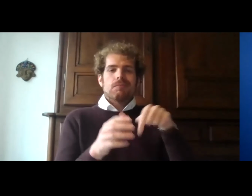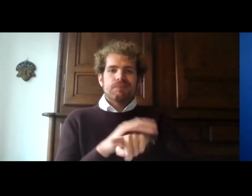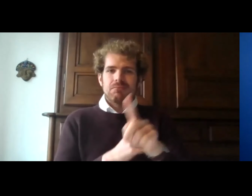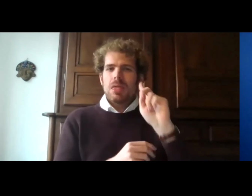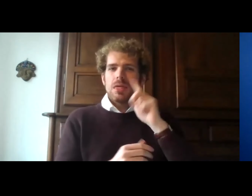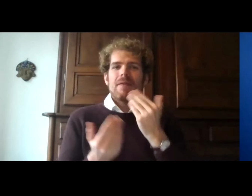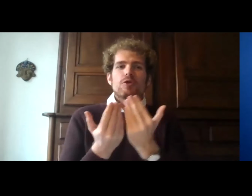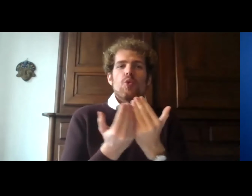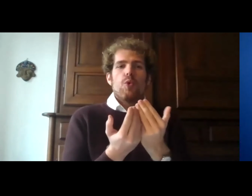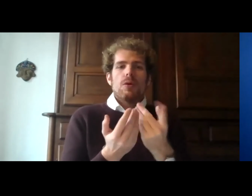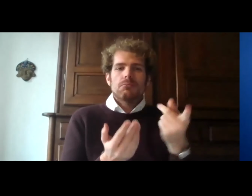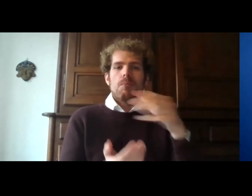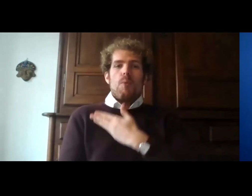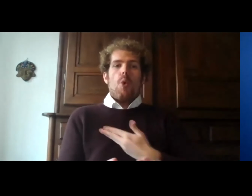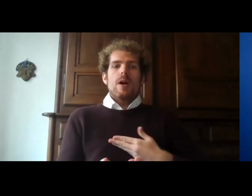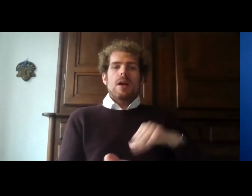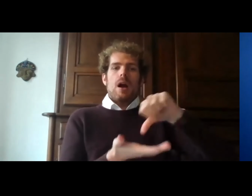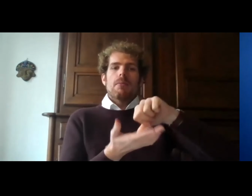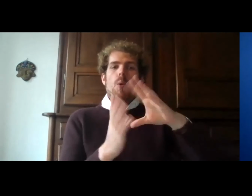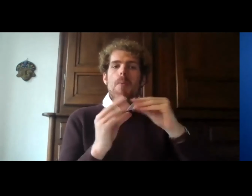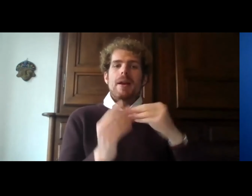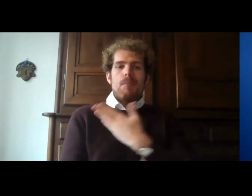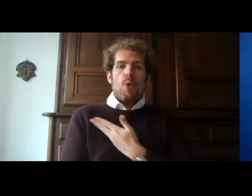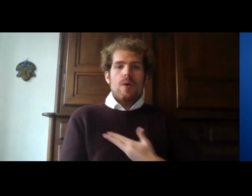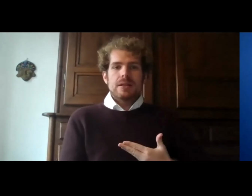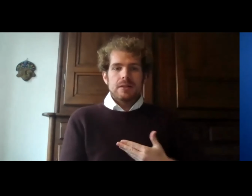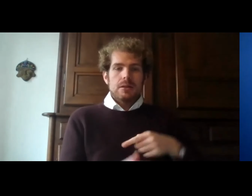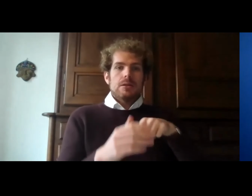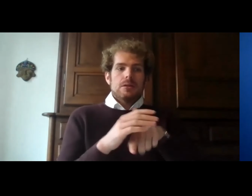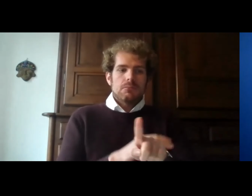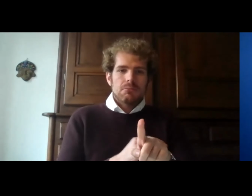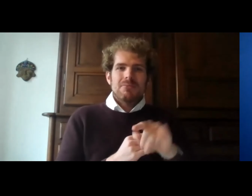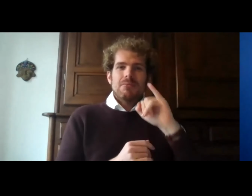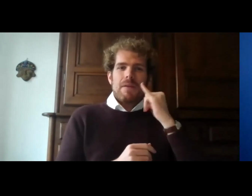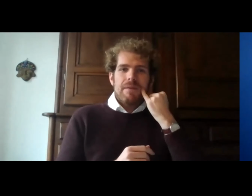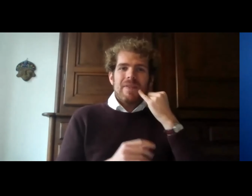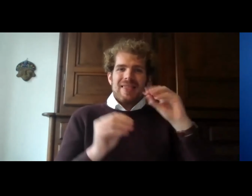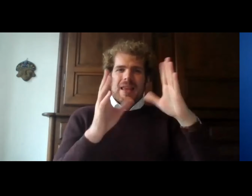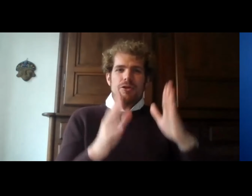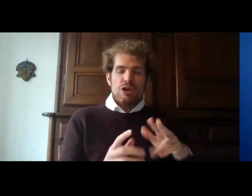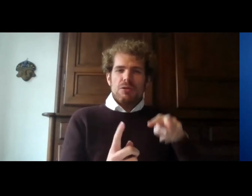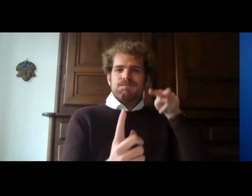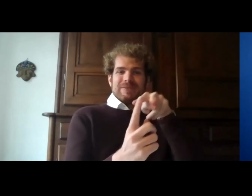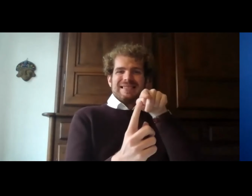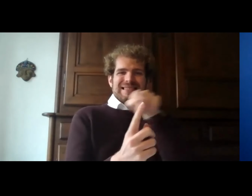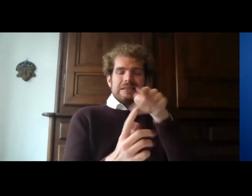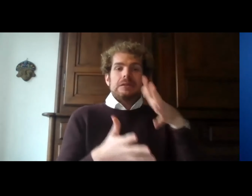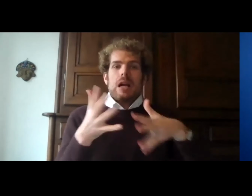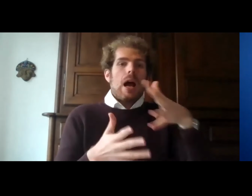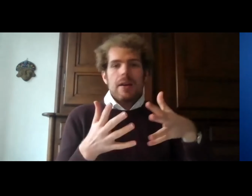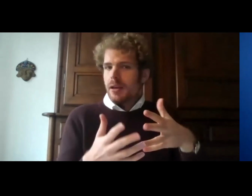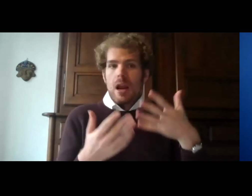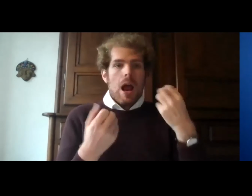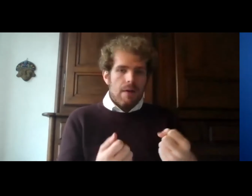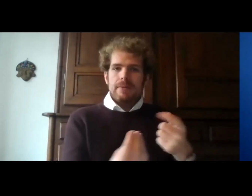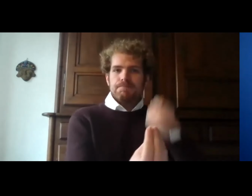communist era, and they've told me about their experience at the deaf school in the capital. And they talked